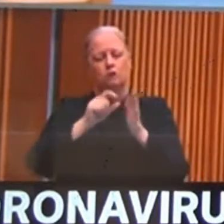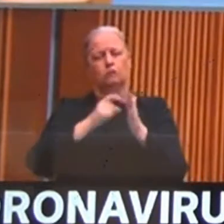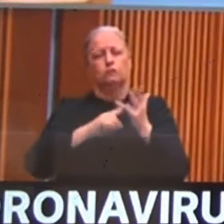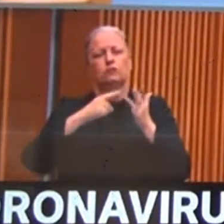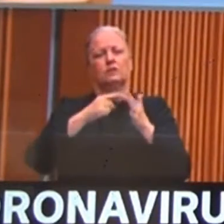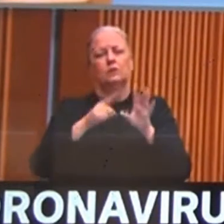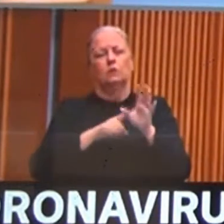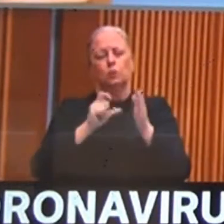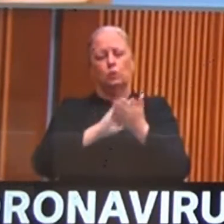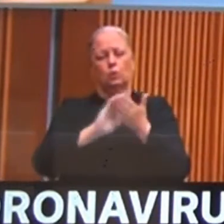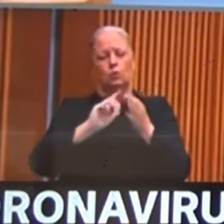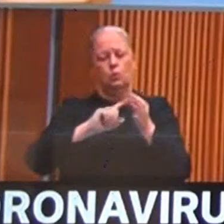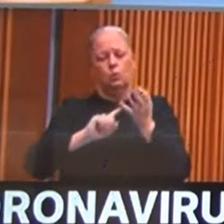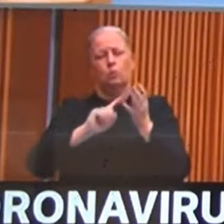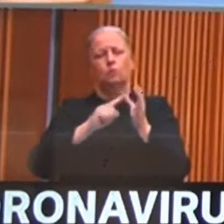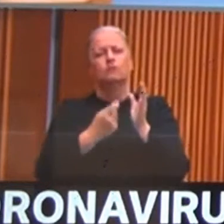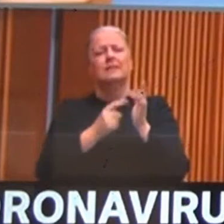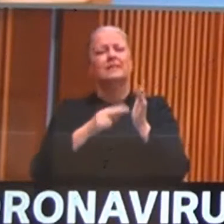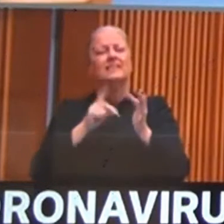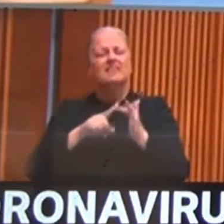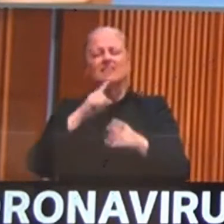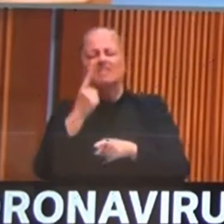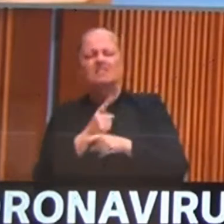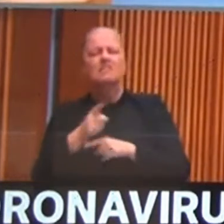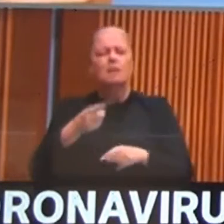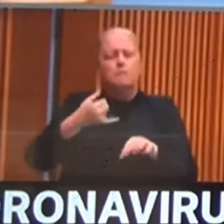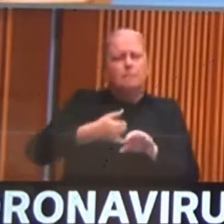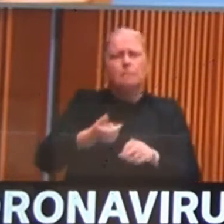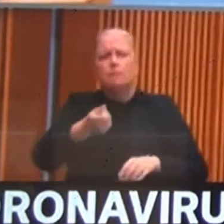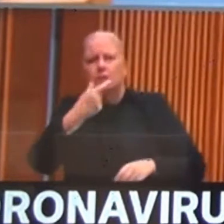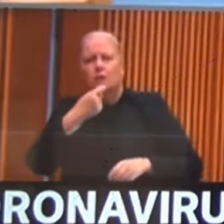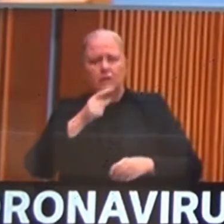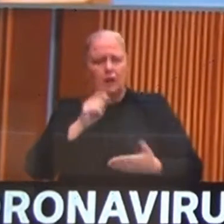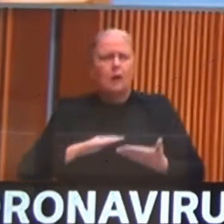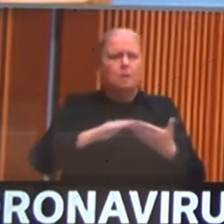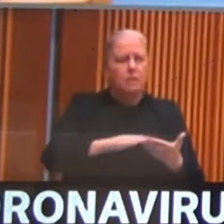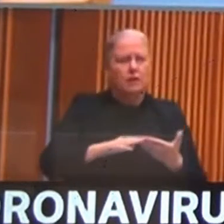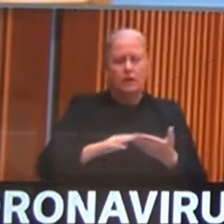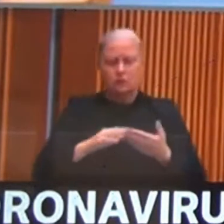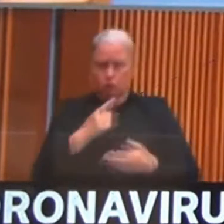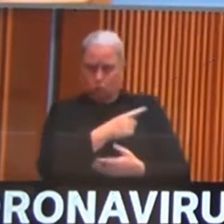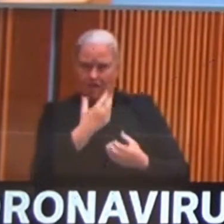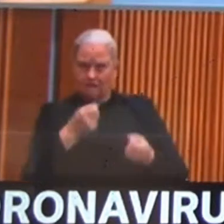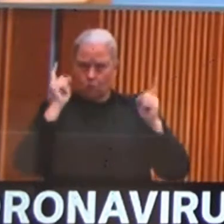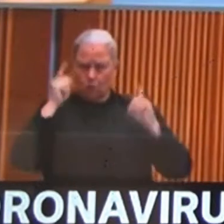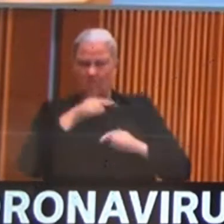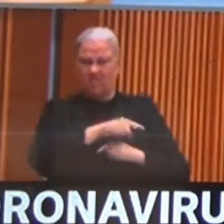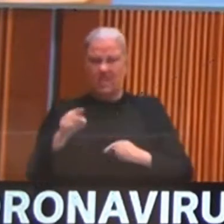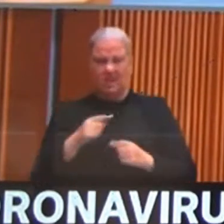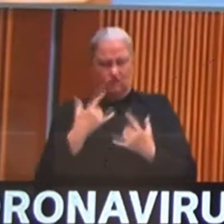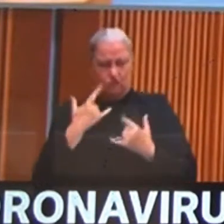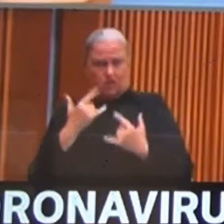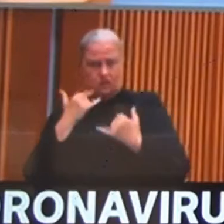treat COVID-19, which the TGA has acknowledged is already happening. Are you concerned that these drugs are being trialled and